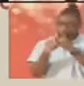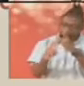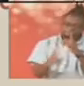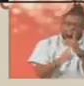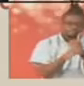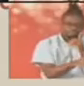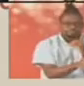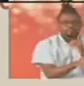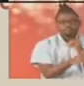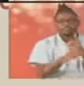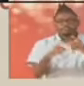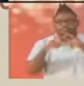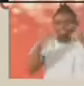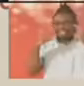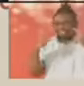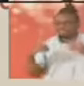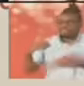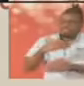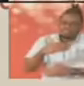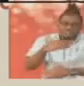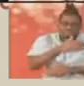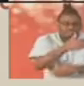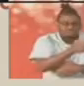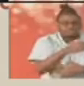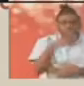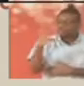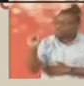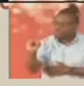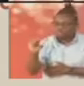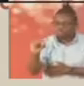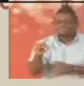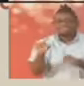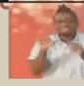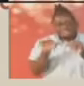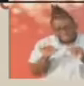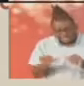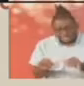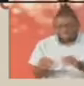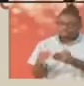holy huddle. We still need to watch our social distance. They work together.